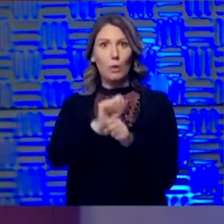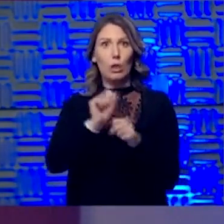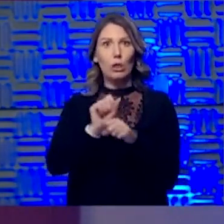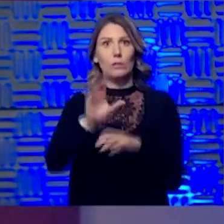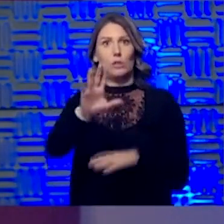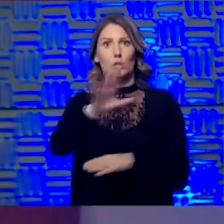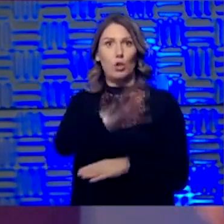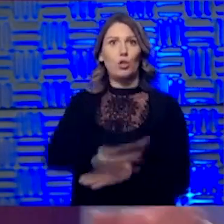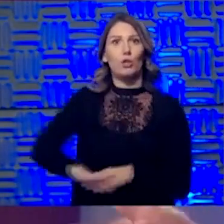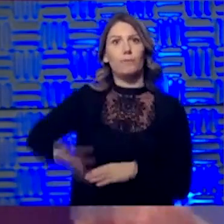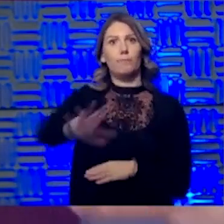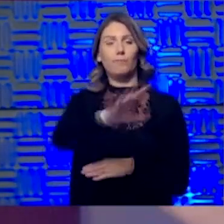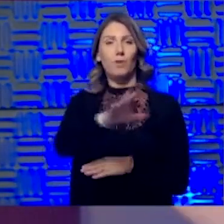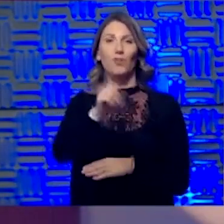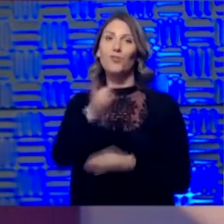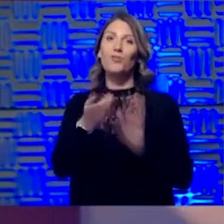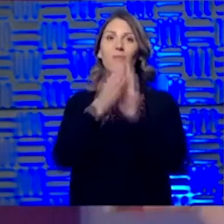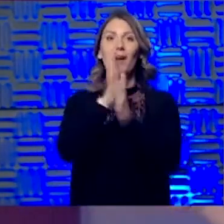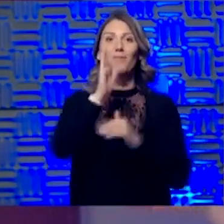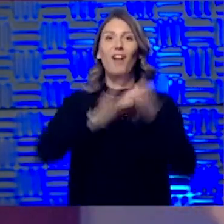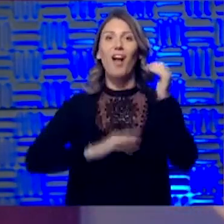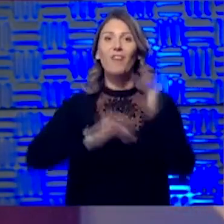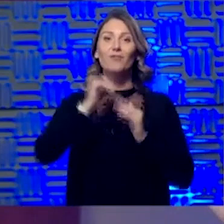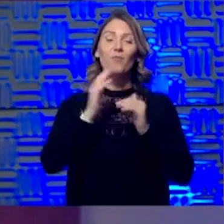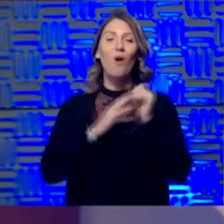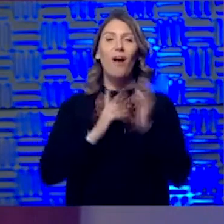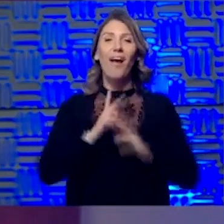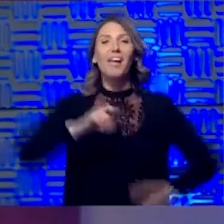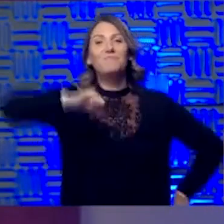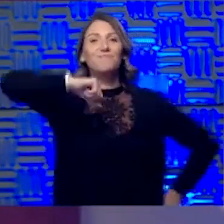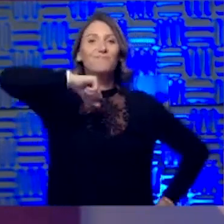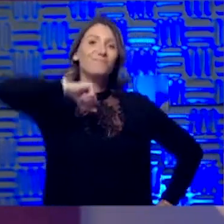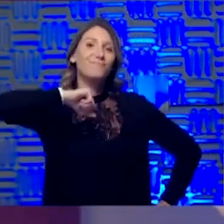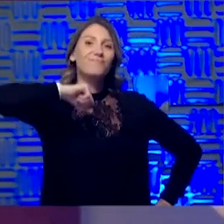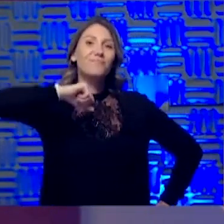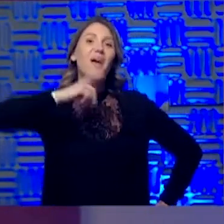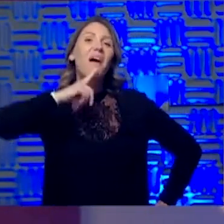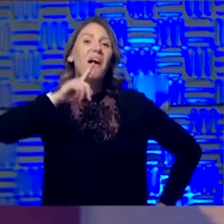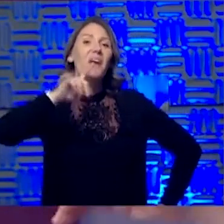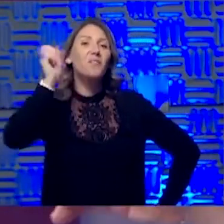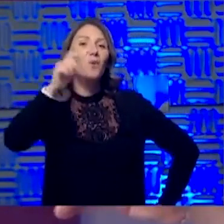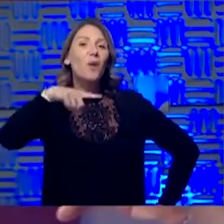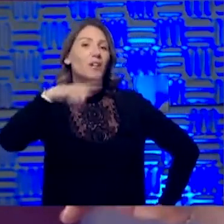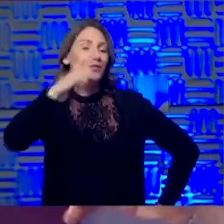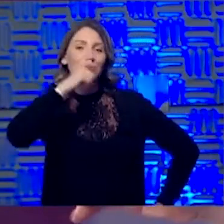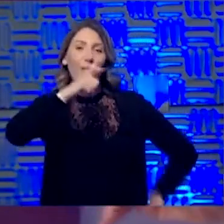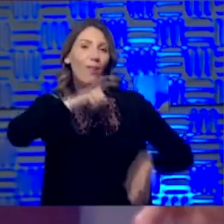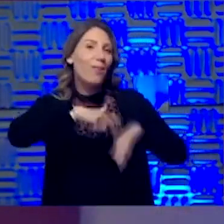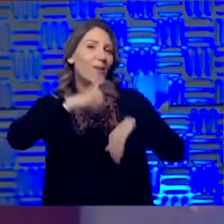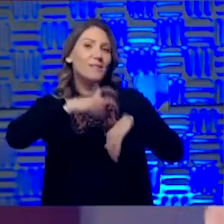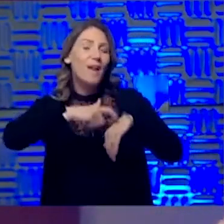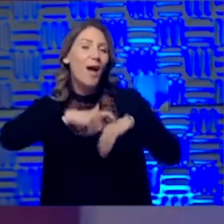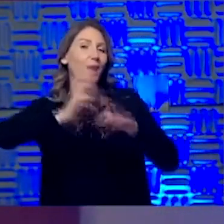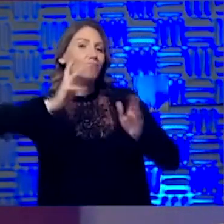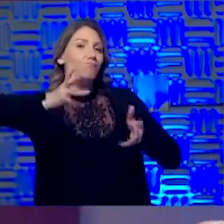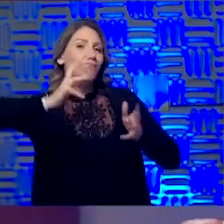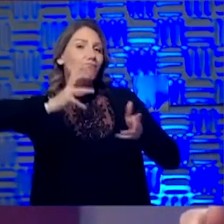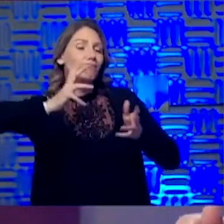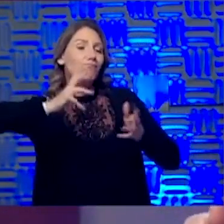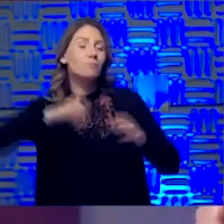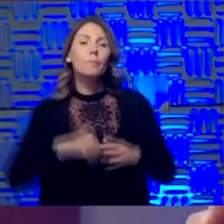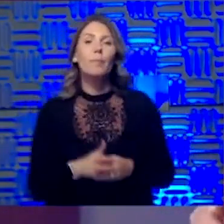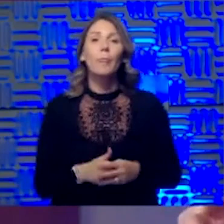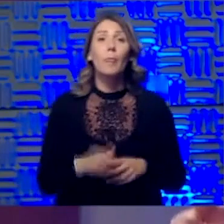so comfortable going up and leaning up against your cubicle because I have a quick question. This isn't going to take very long. Right. And I think there's just